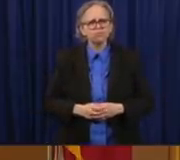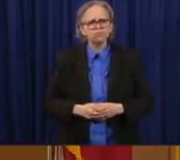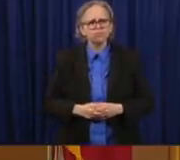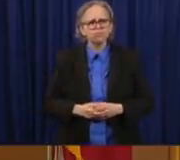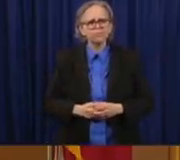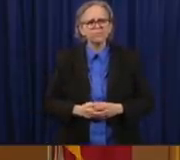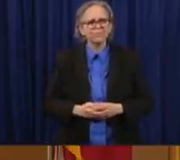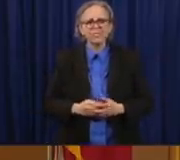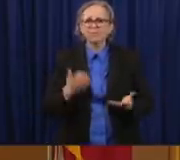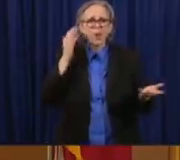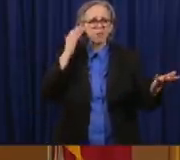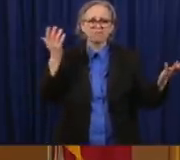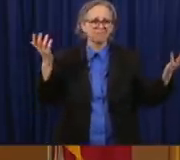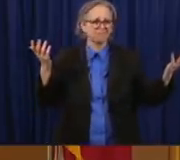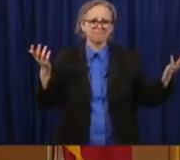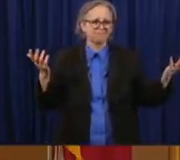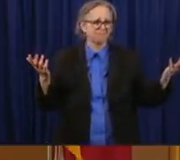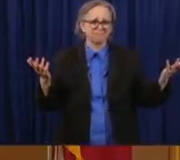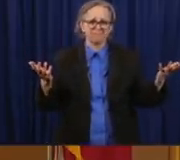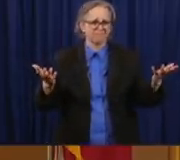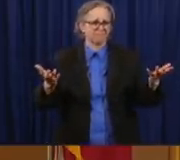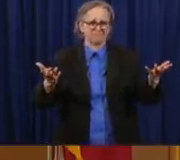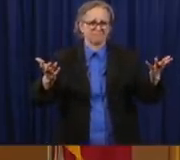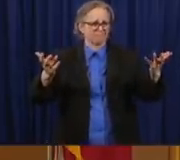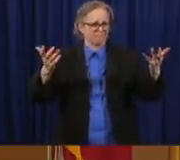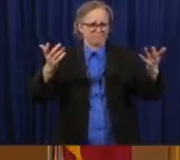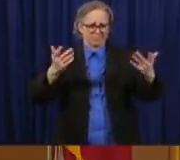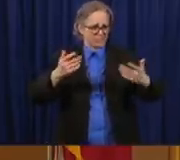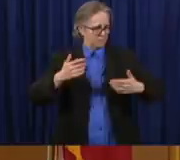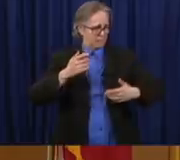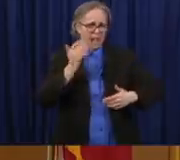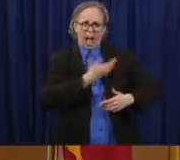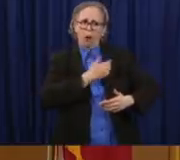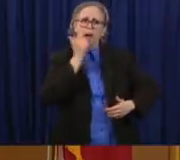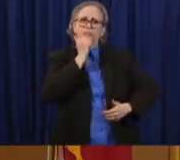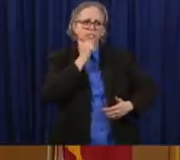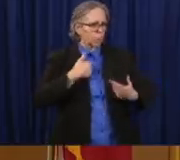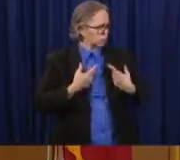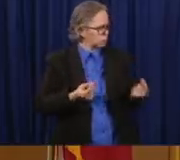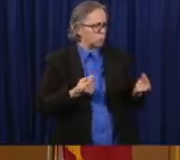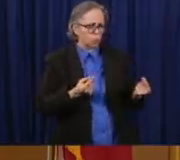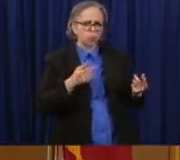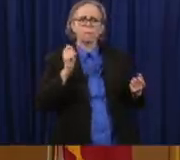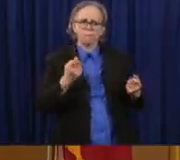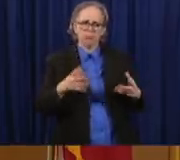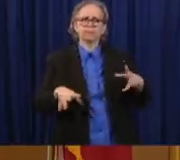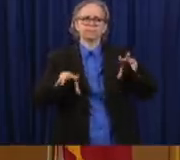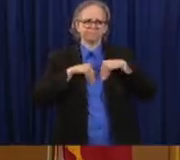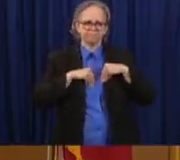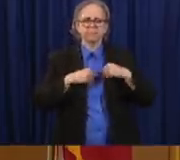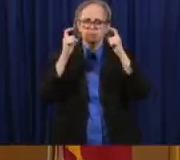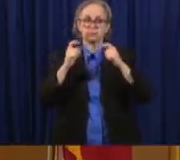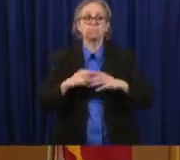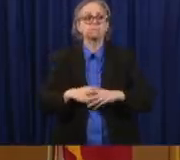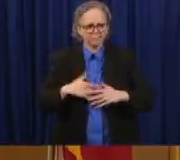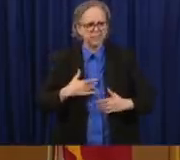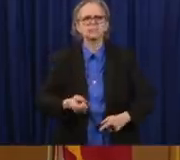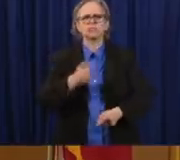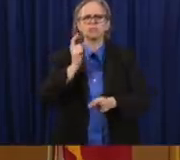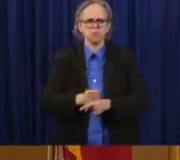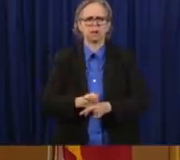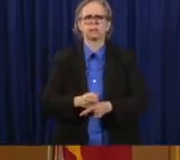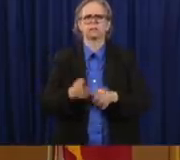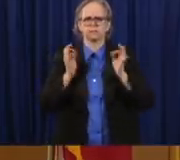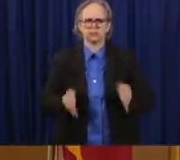This is going to be part of what we do, at least until, we're done with the virus in a year or so. And